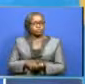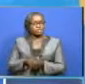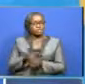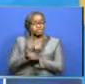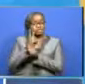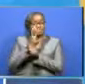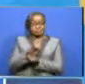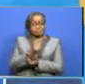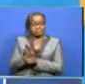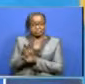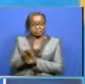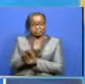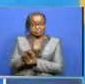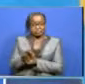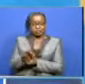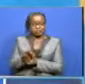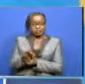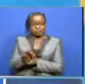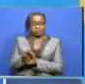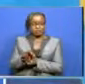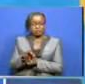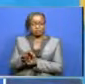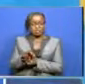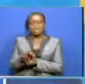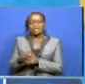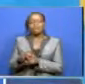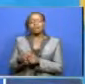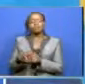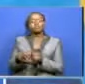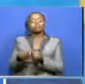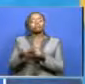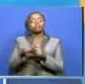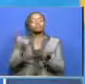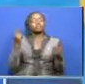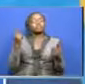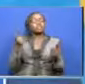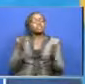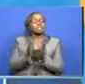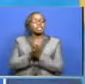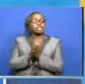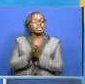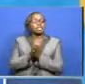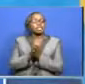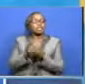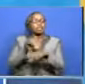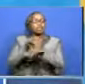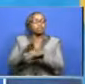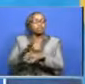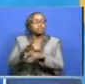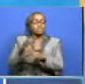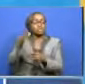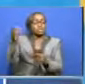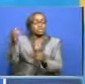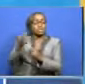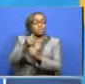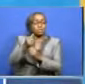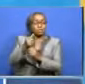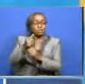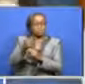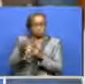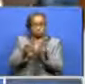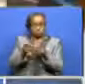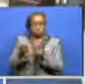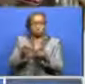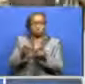Stigmatization drives the disease underground and defeats efforts at containing the spread of the